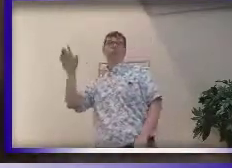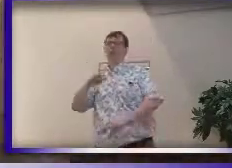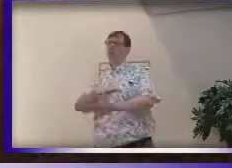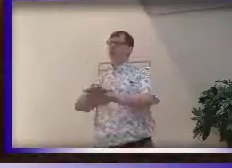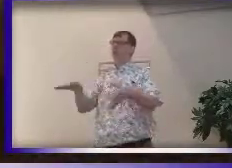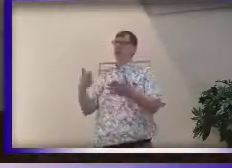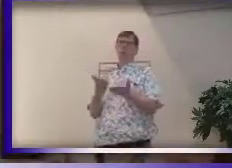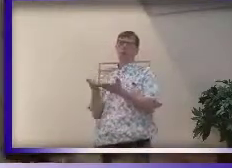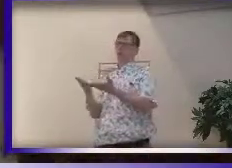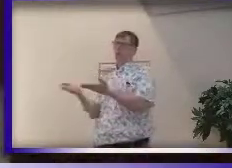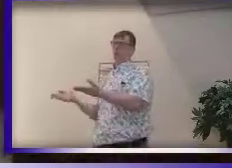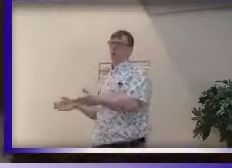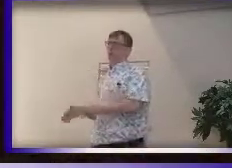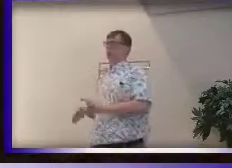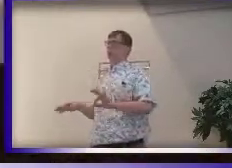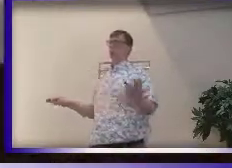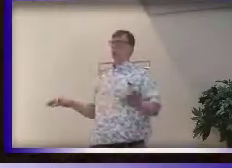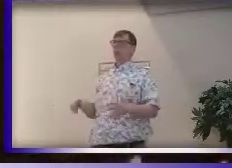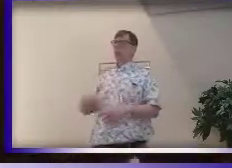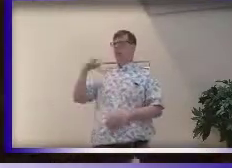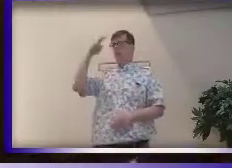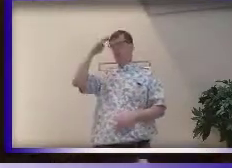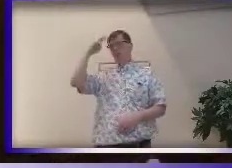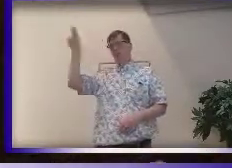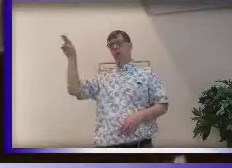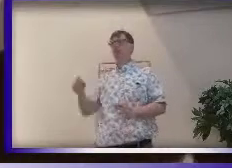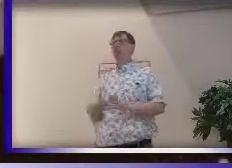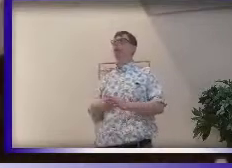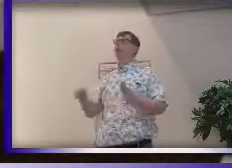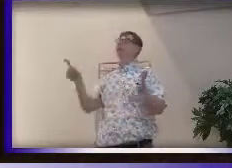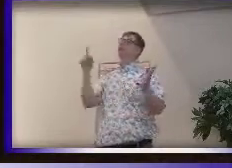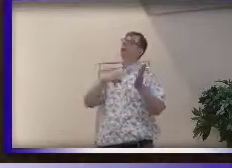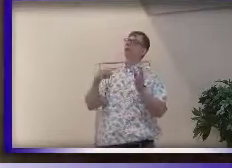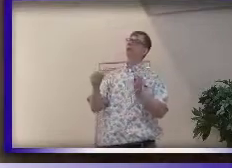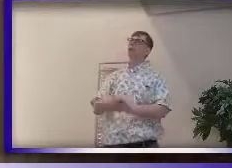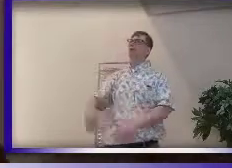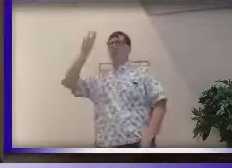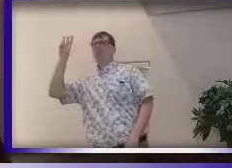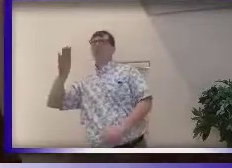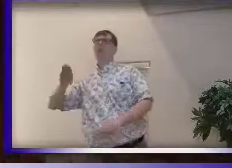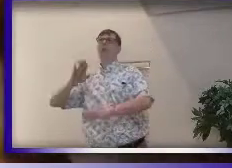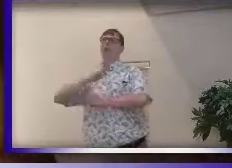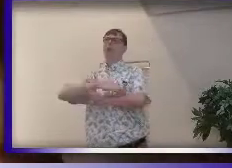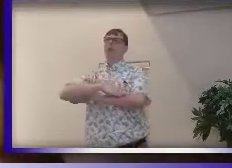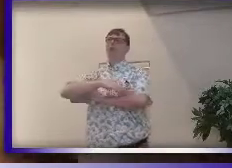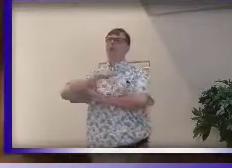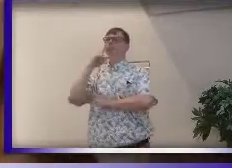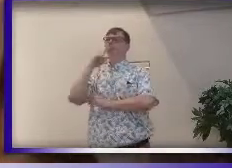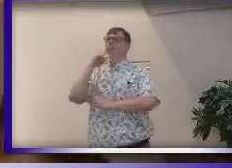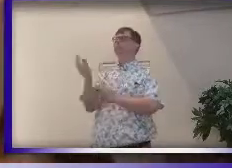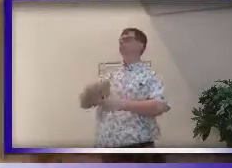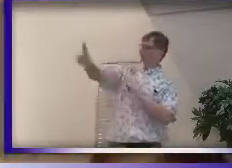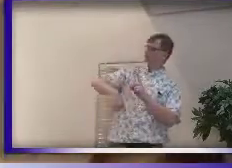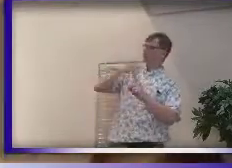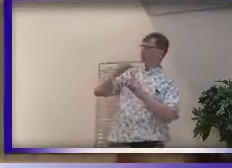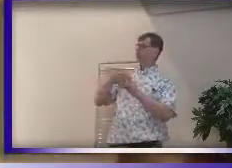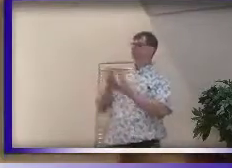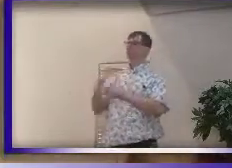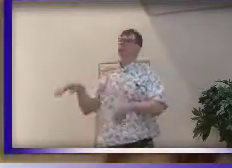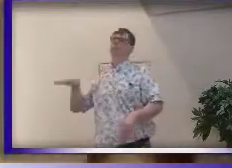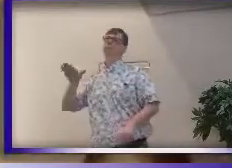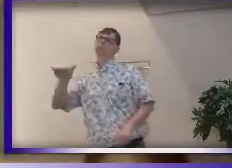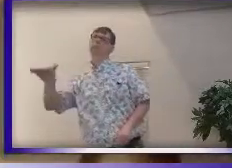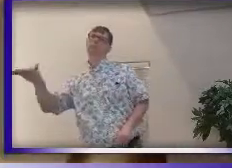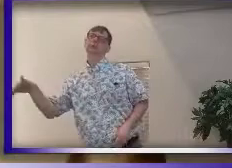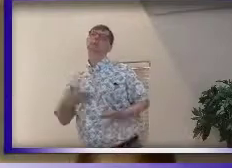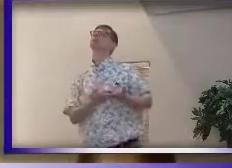has not thought about that, usually at 3 a.m. Thinking about how do we get kids in here, how do we serve, what do